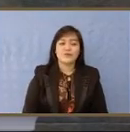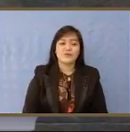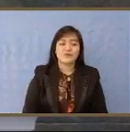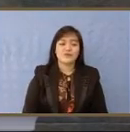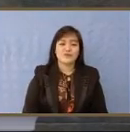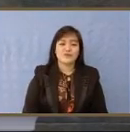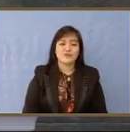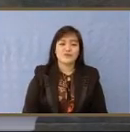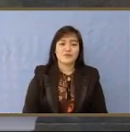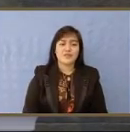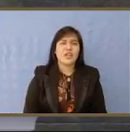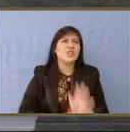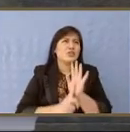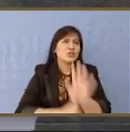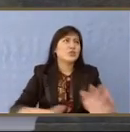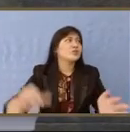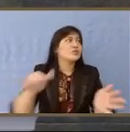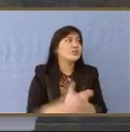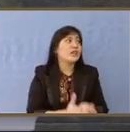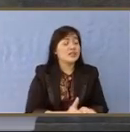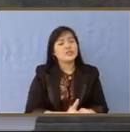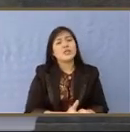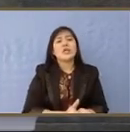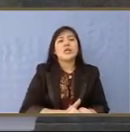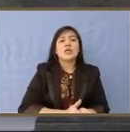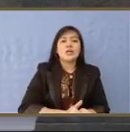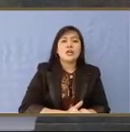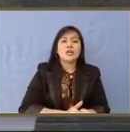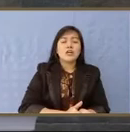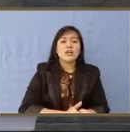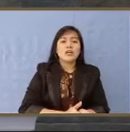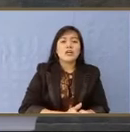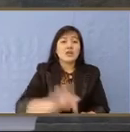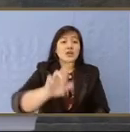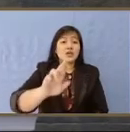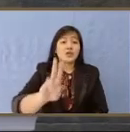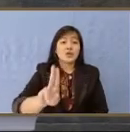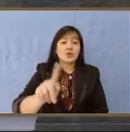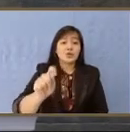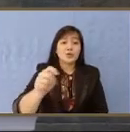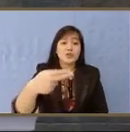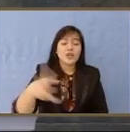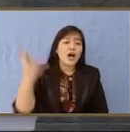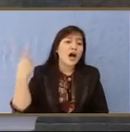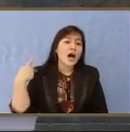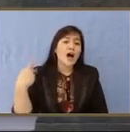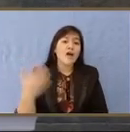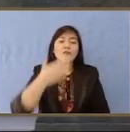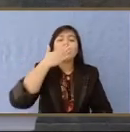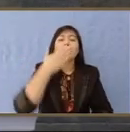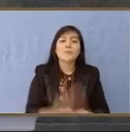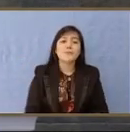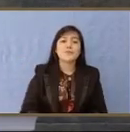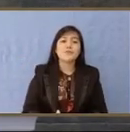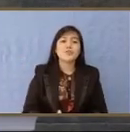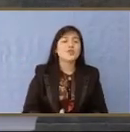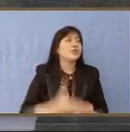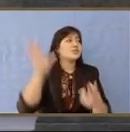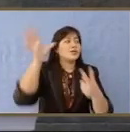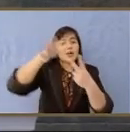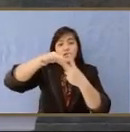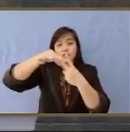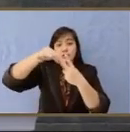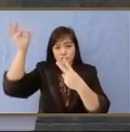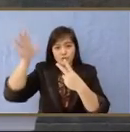choice. Okay? Ito po yung Ruth, yung noble choice po ni Ruth na kung saan Ruth, being a